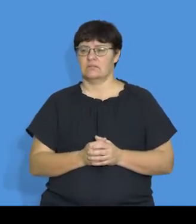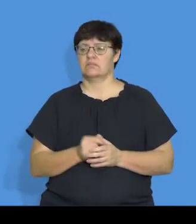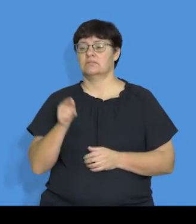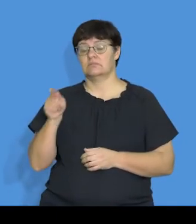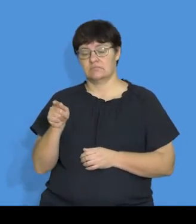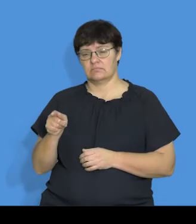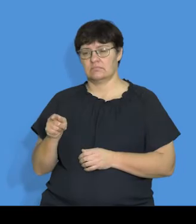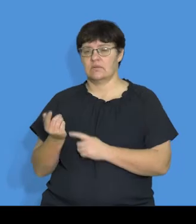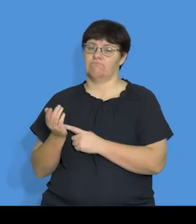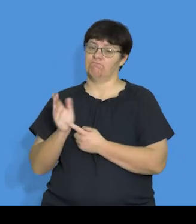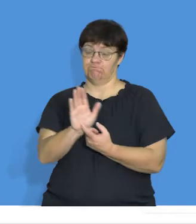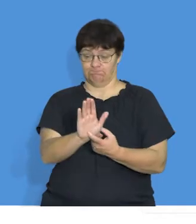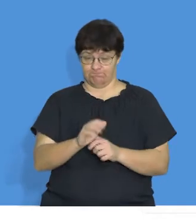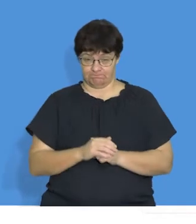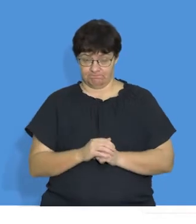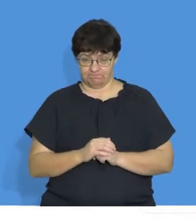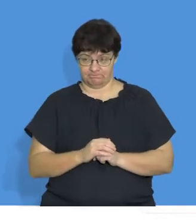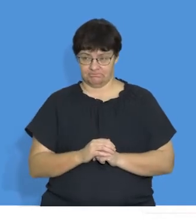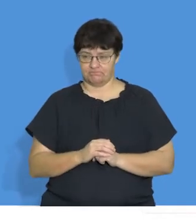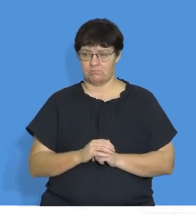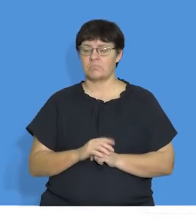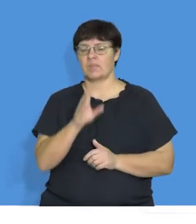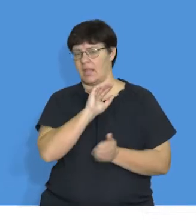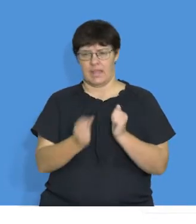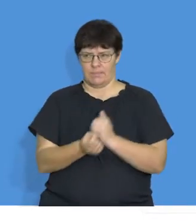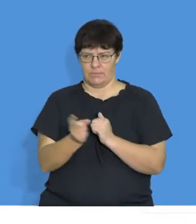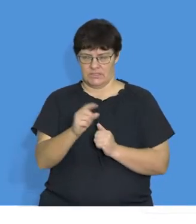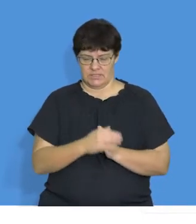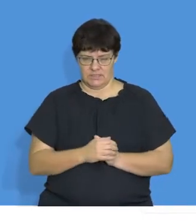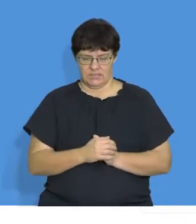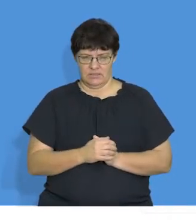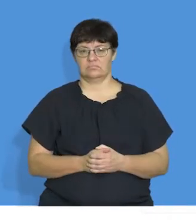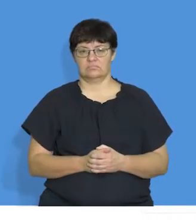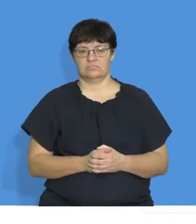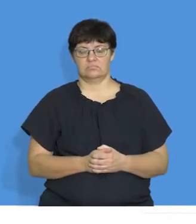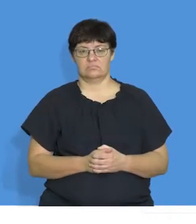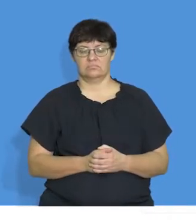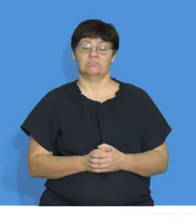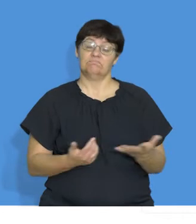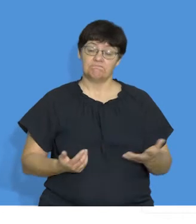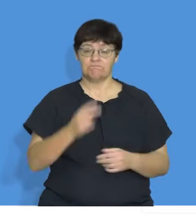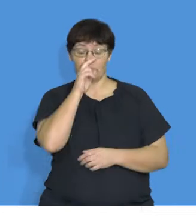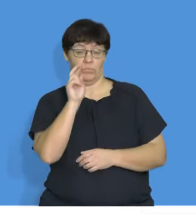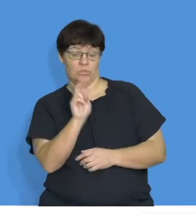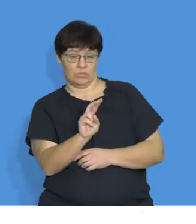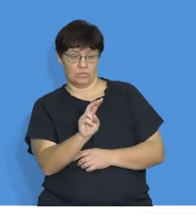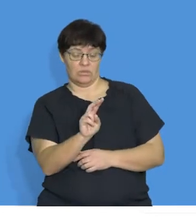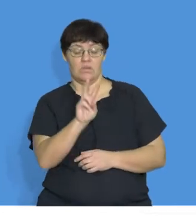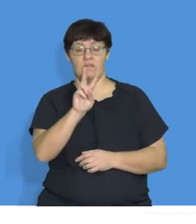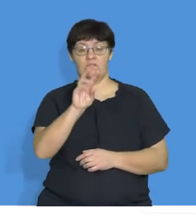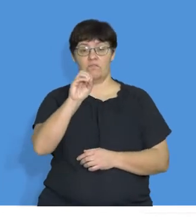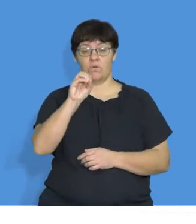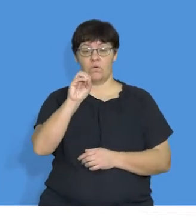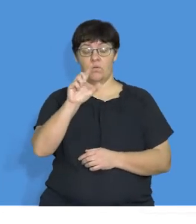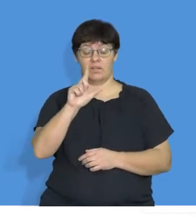our simulation and see what happens. Right. So if you look at the voltage across